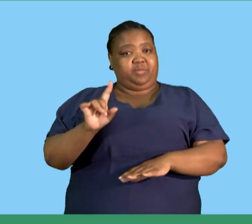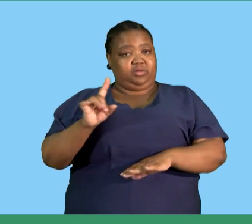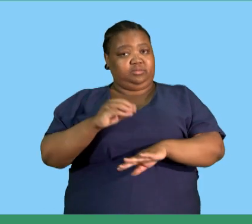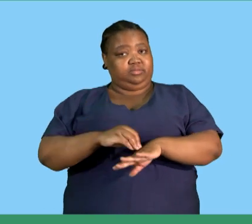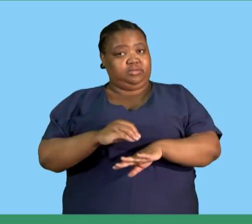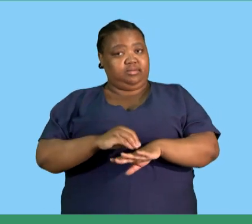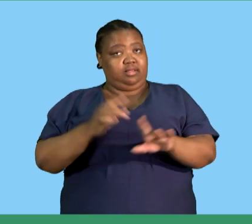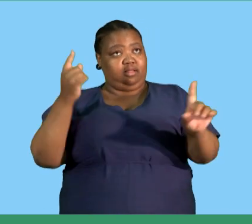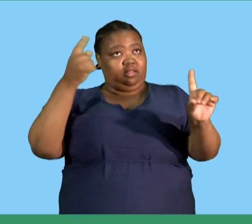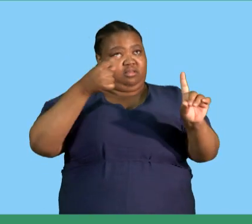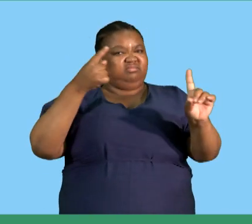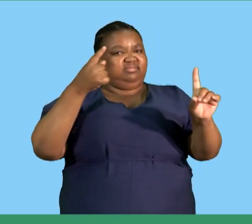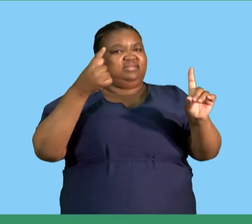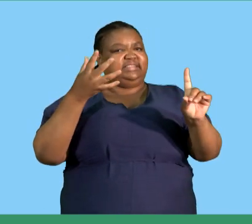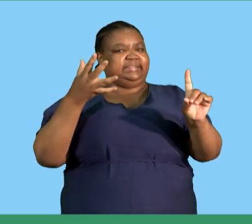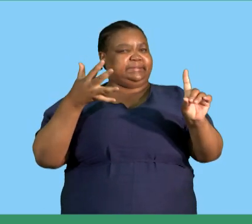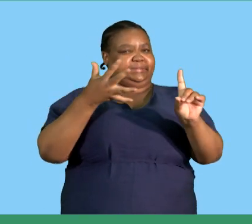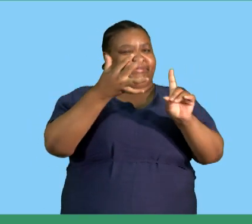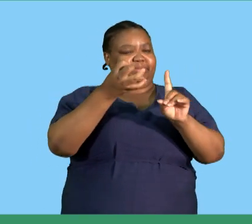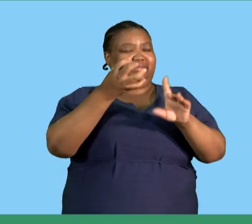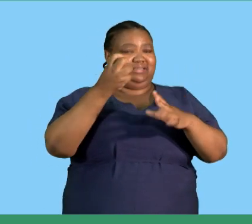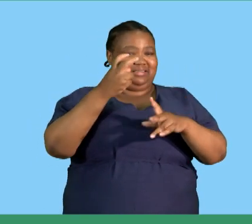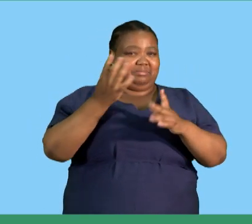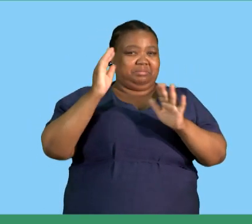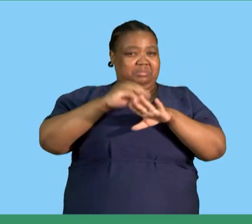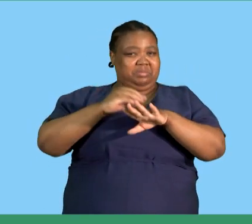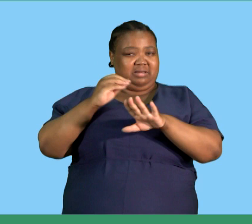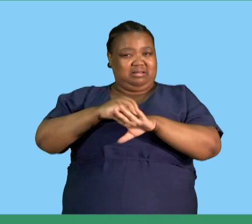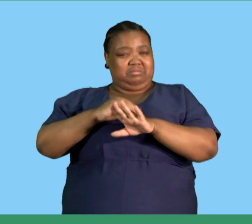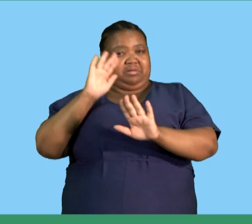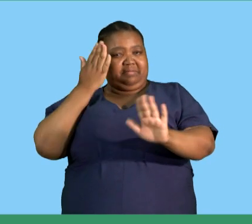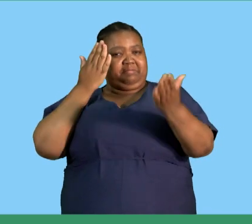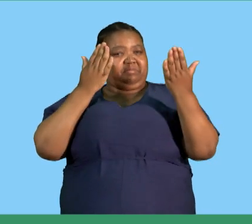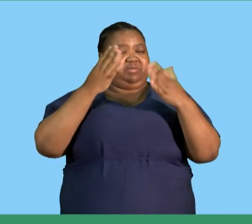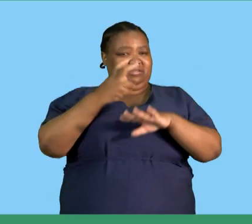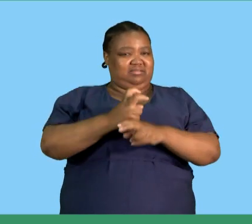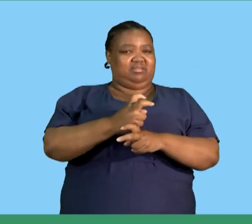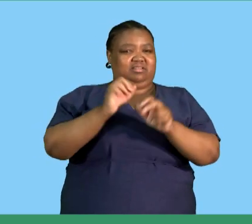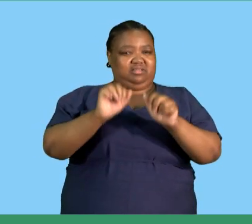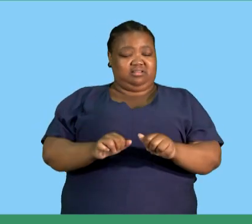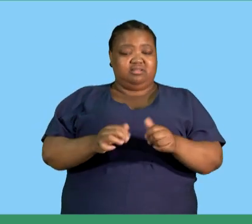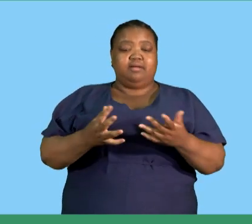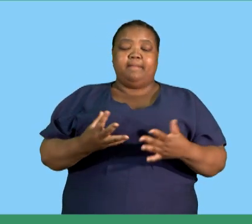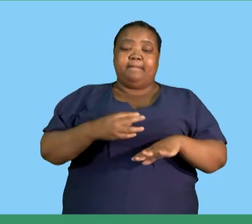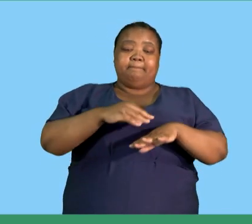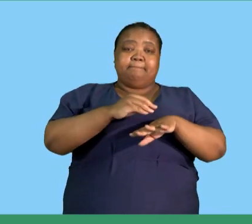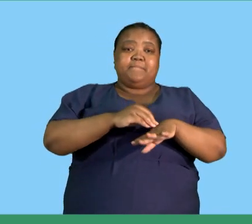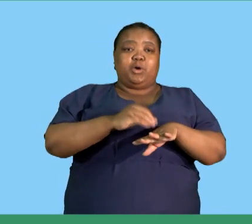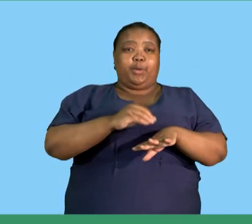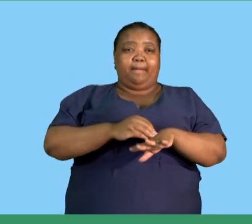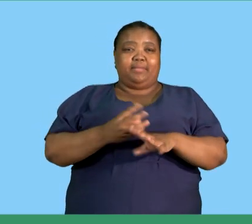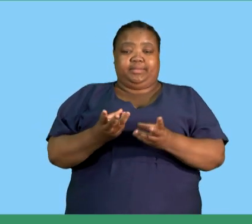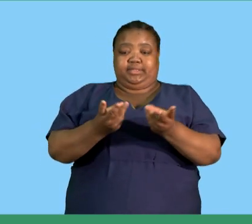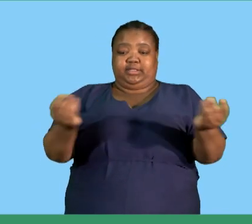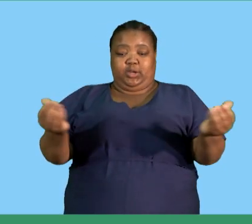A problem is experiencing uncertainty or difficulty in achieving what we want to achieve. Problem solving, gathering